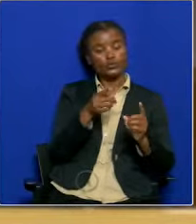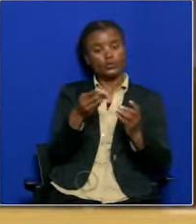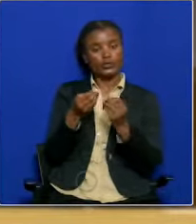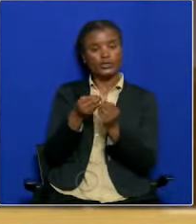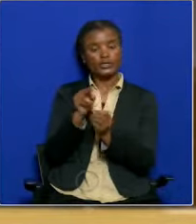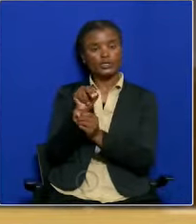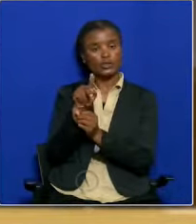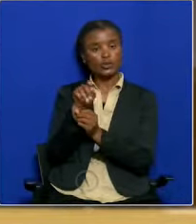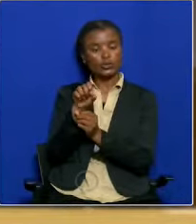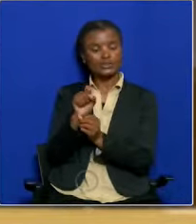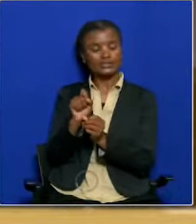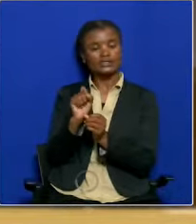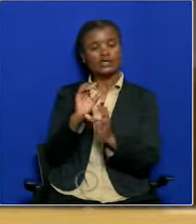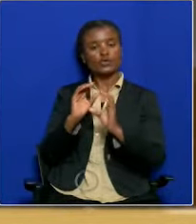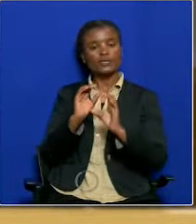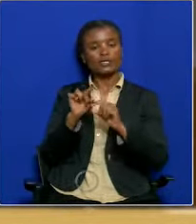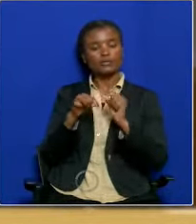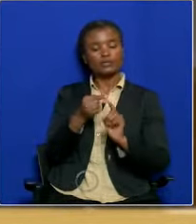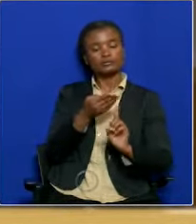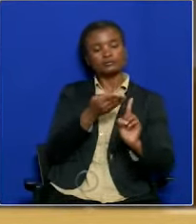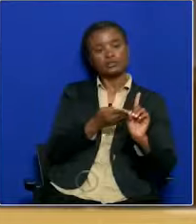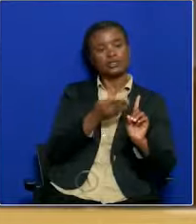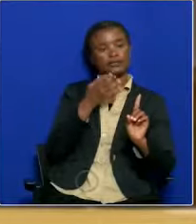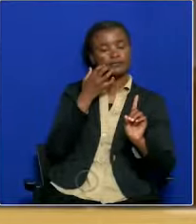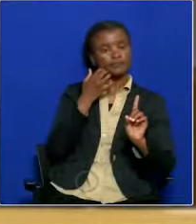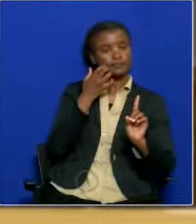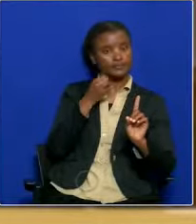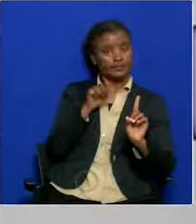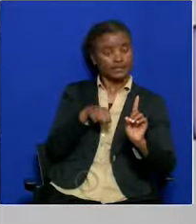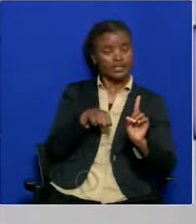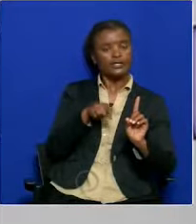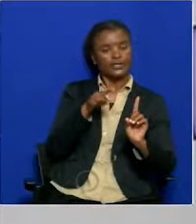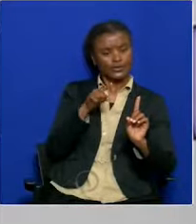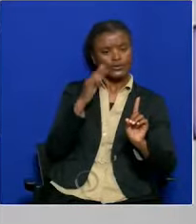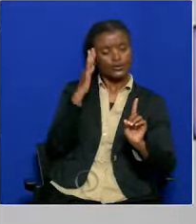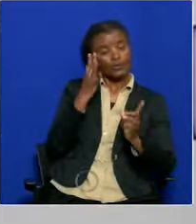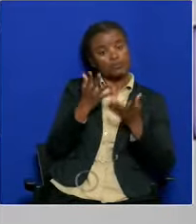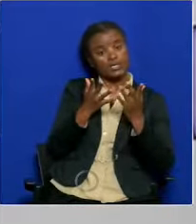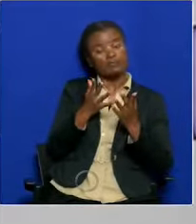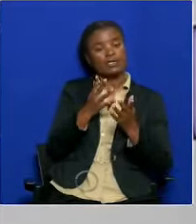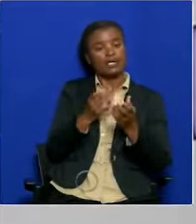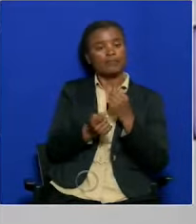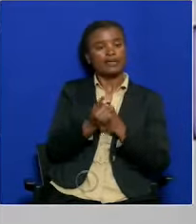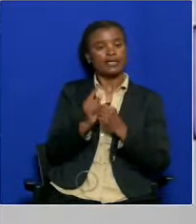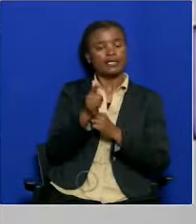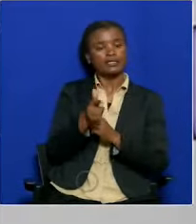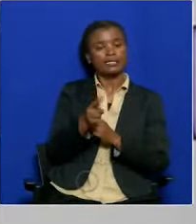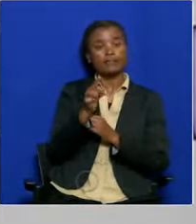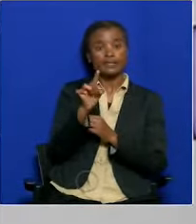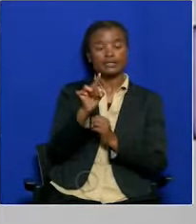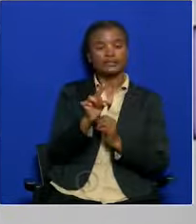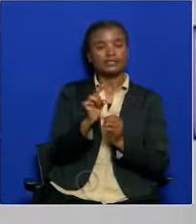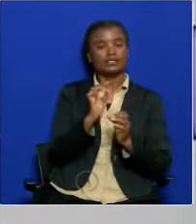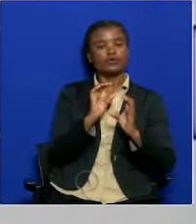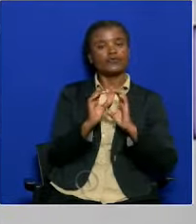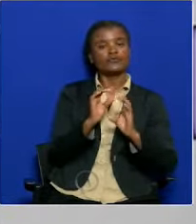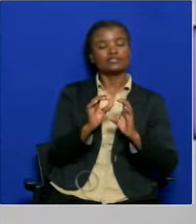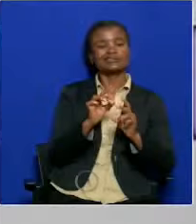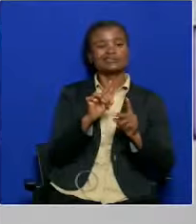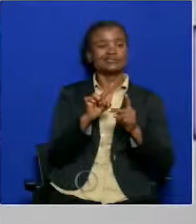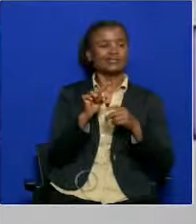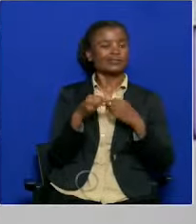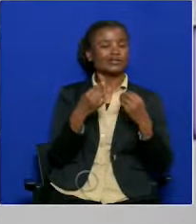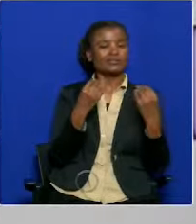it's later on. But we know that he's a subject of conversations, his businesses or his affairs are a subject